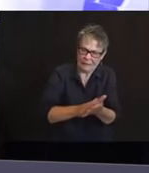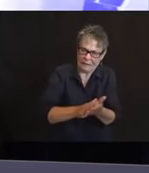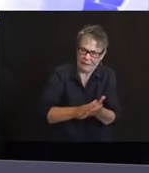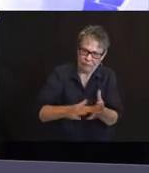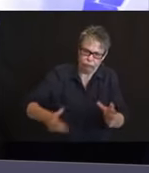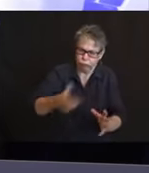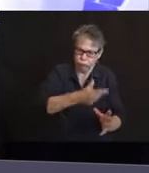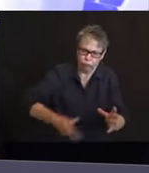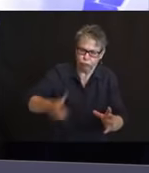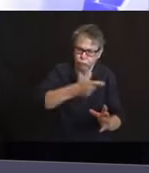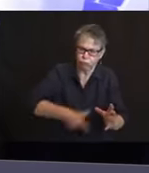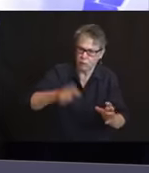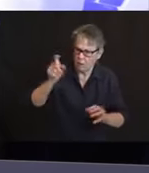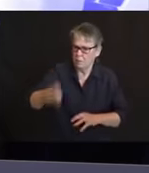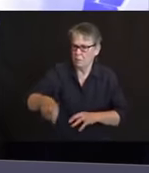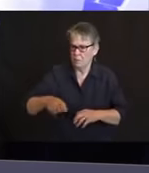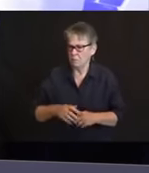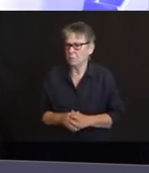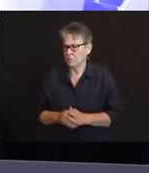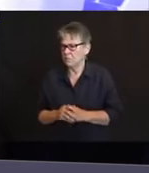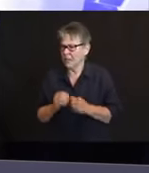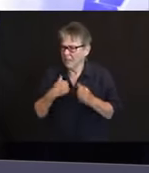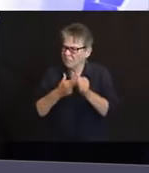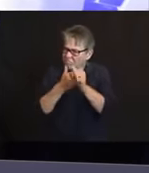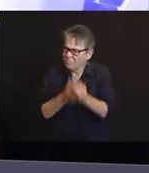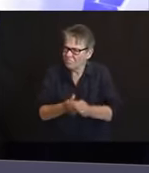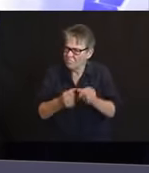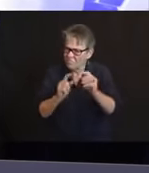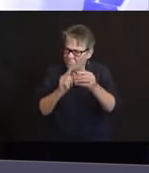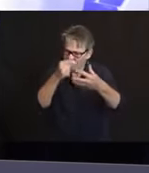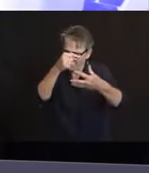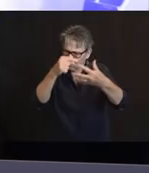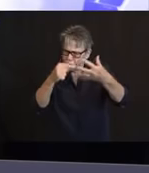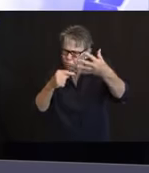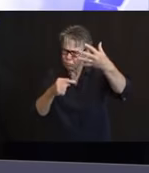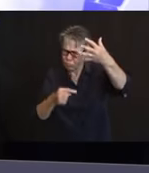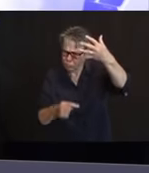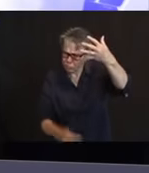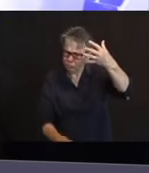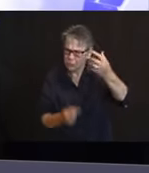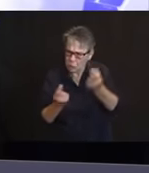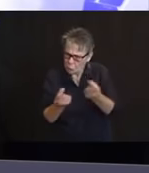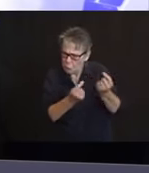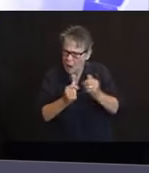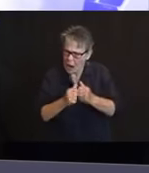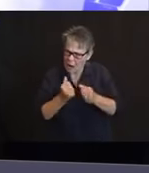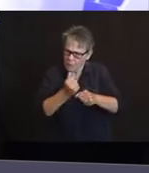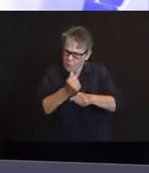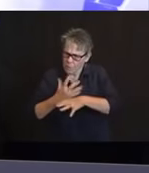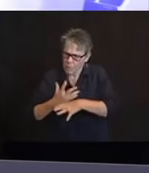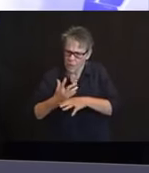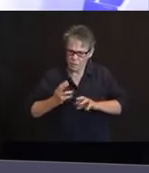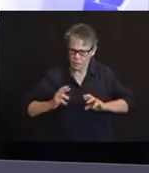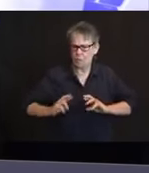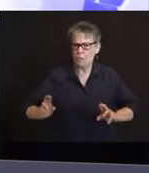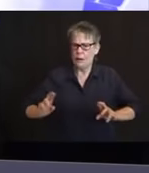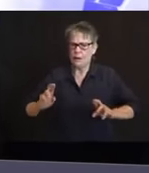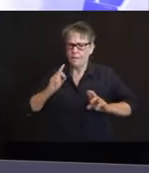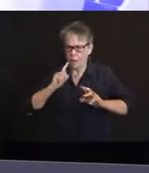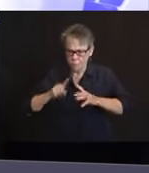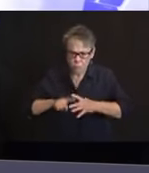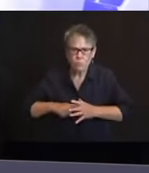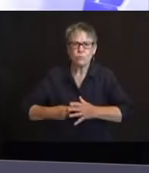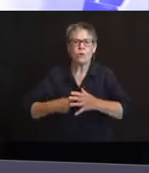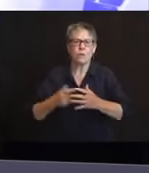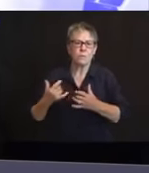safe while engaging in their favorite outdoor sports. Moving on to the daily report, as the Governor